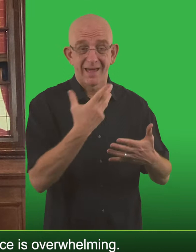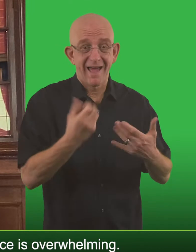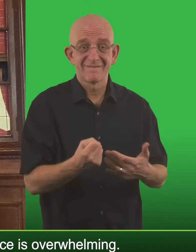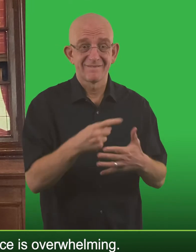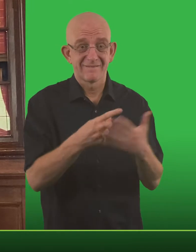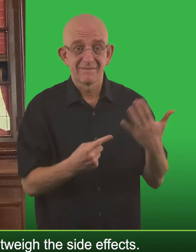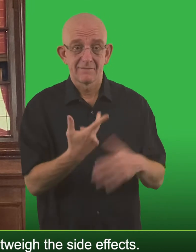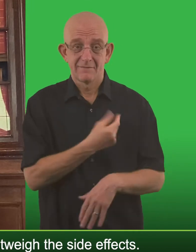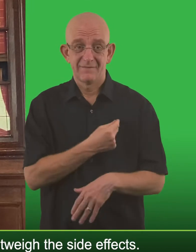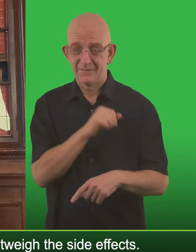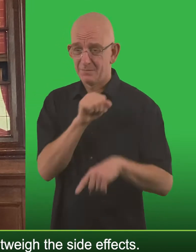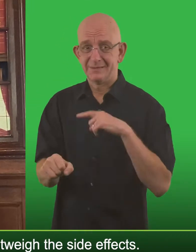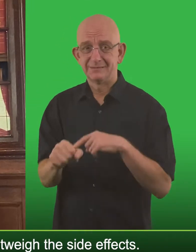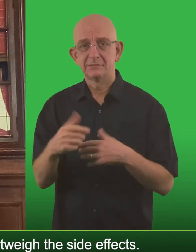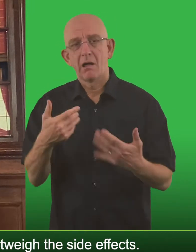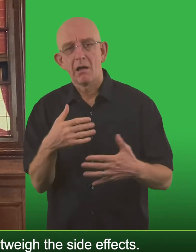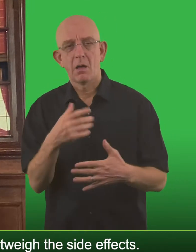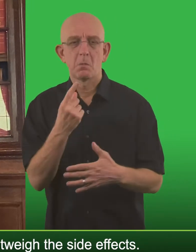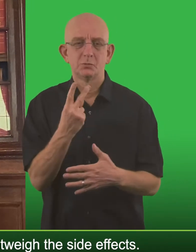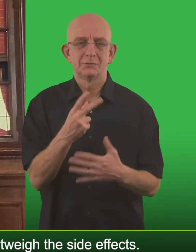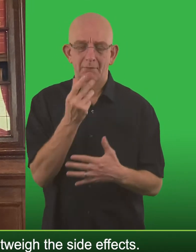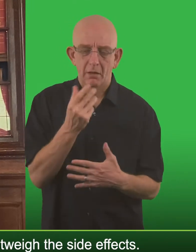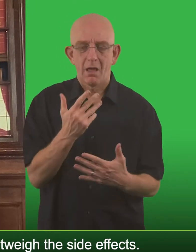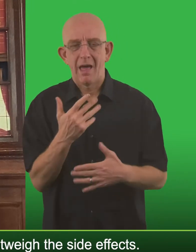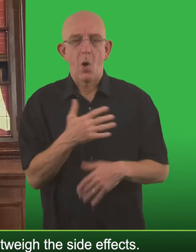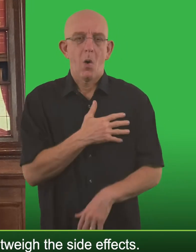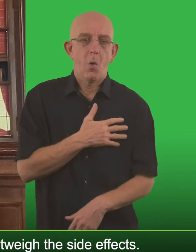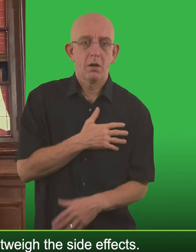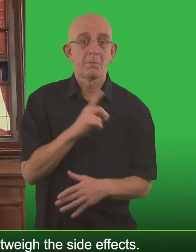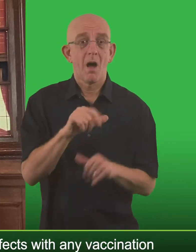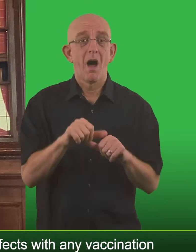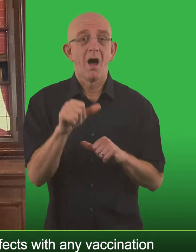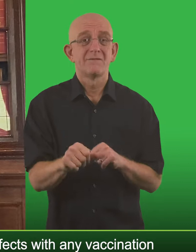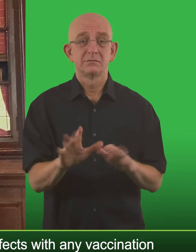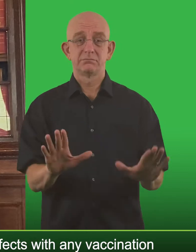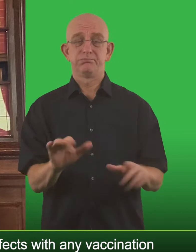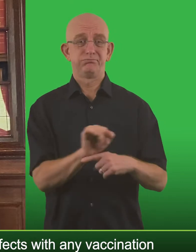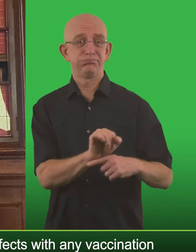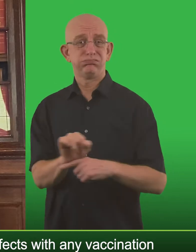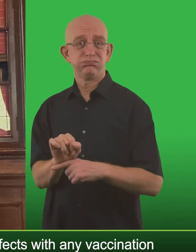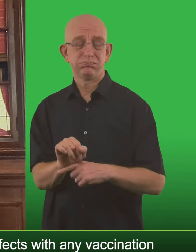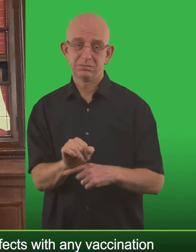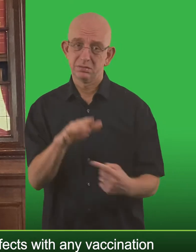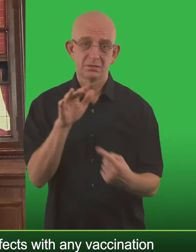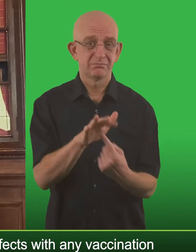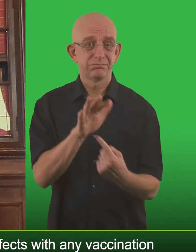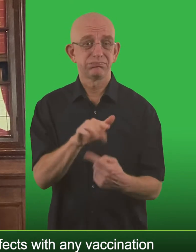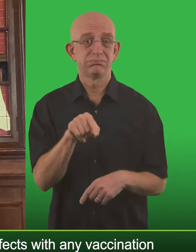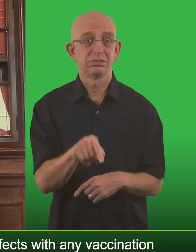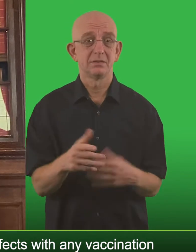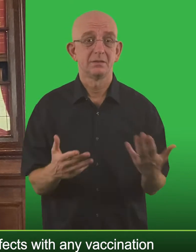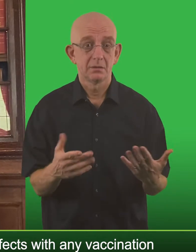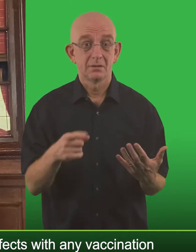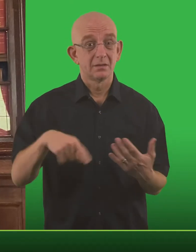is overwhelming. The benefits of vaccination hugely outweigh the side effects. There are side effects. There are side effects with any vaccination, and